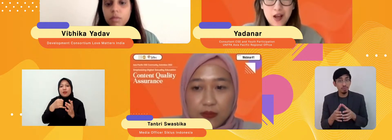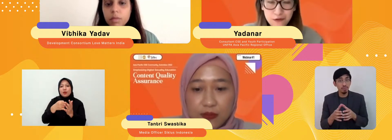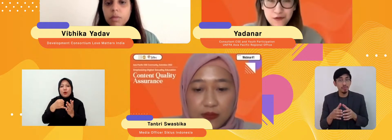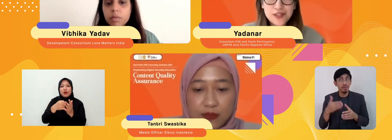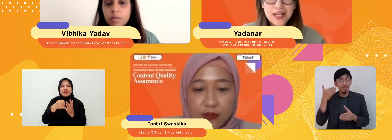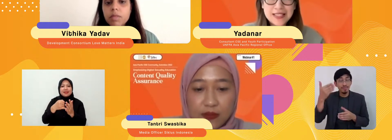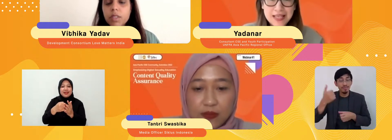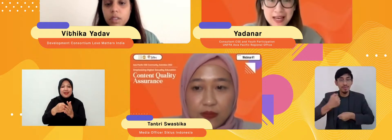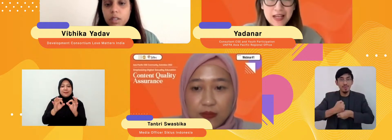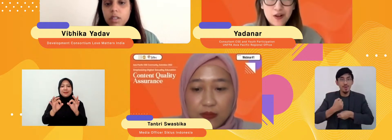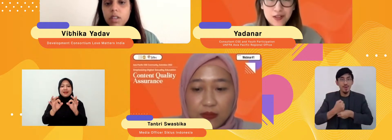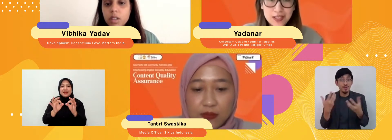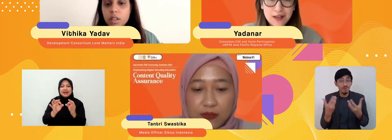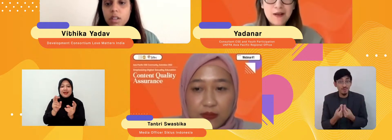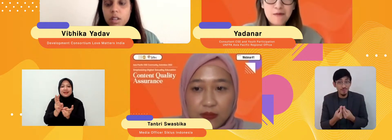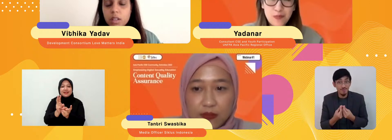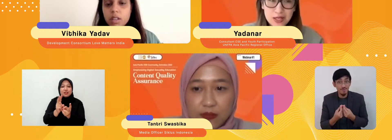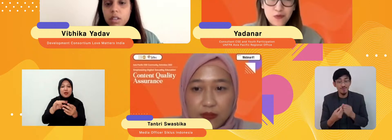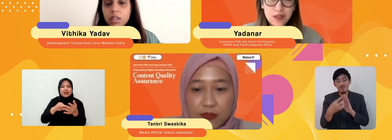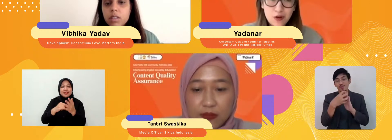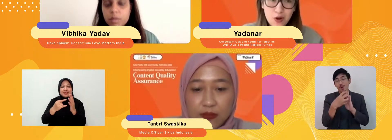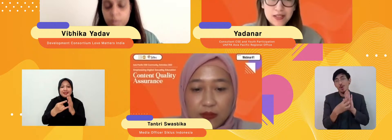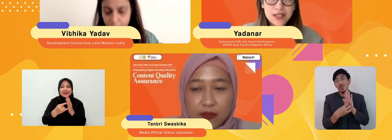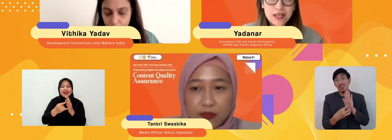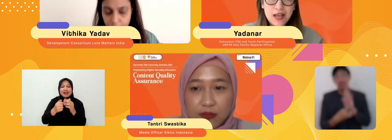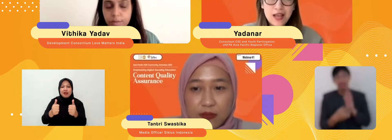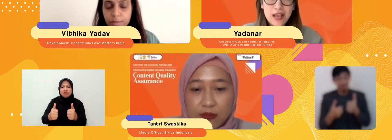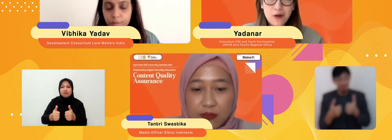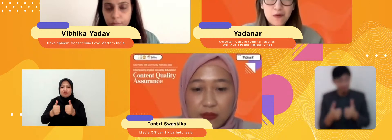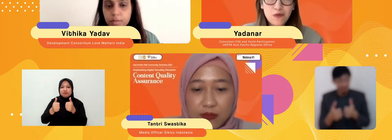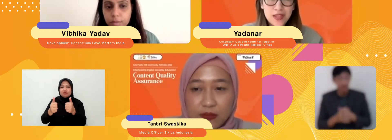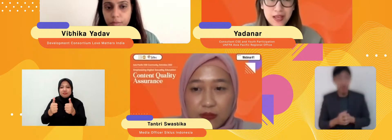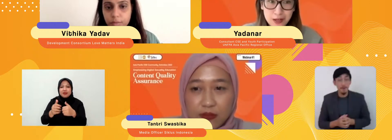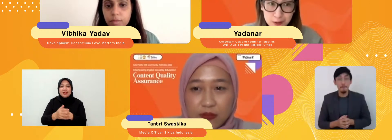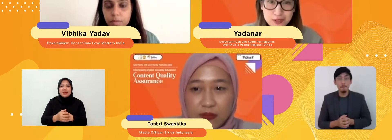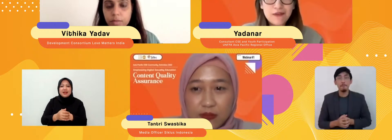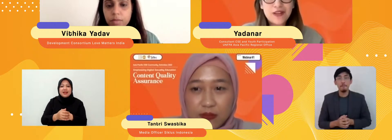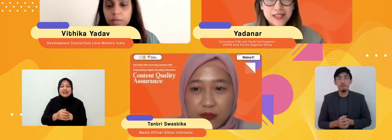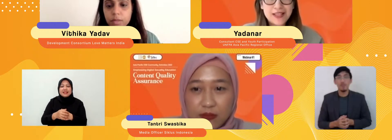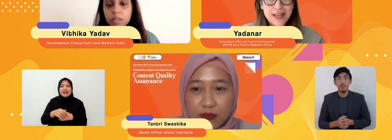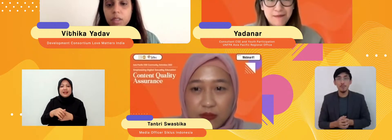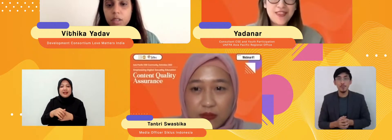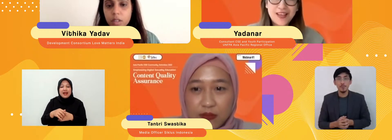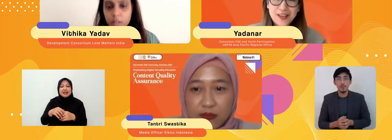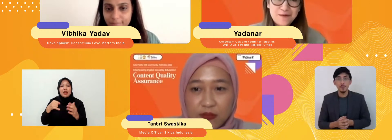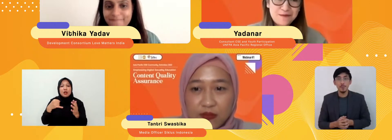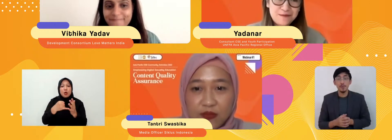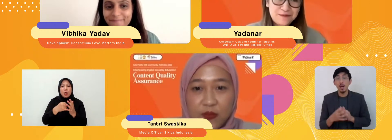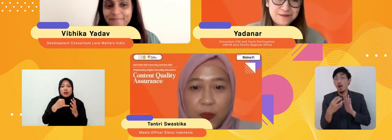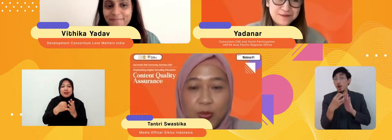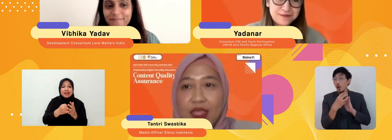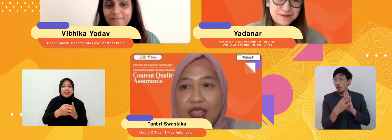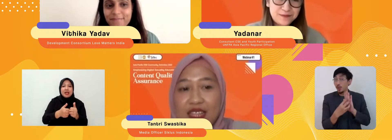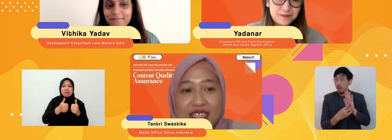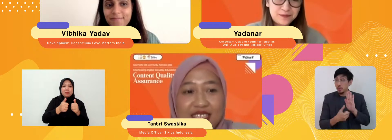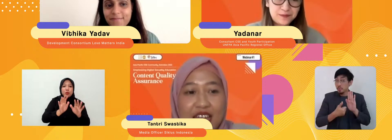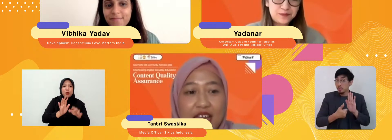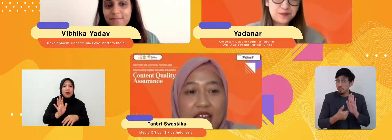globally, of course, like tailor content, but with the quality and with the inclusiveness. Yeah, thank you.